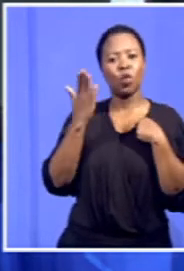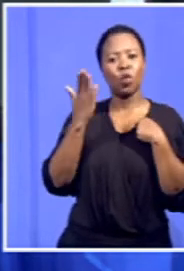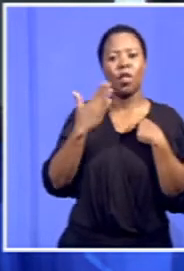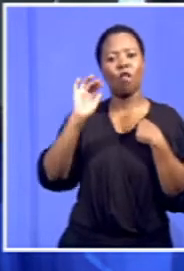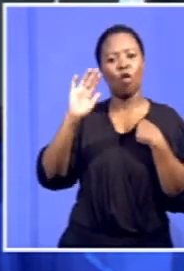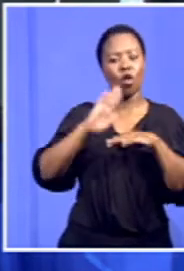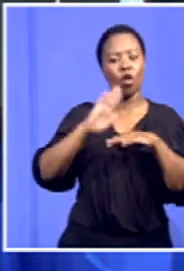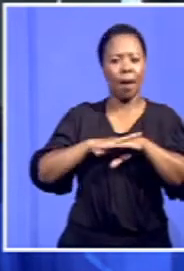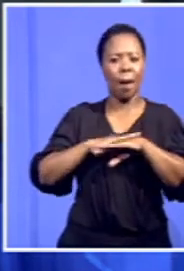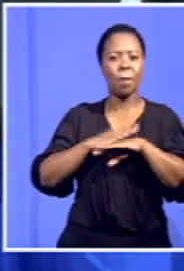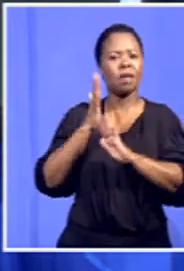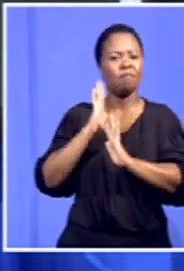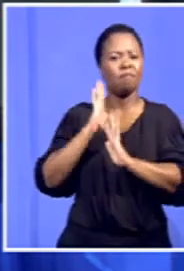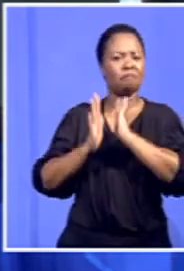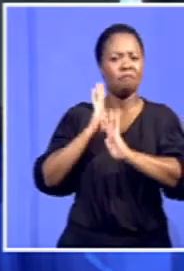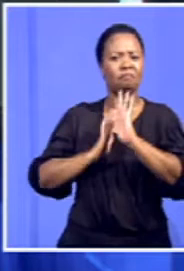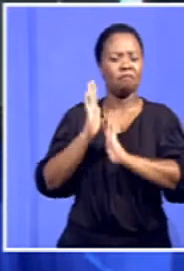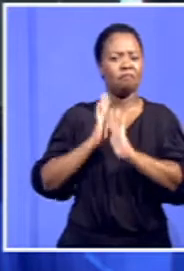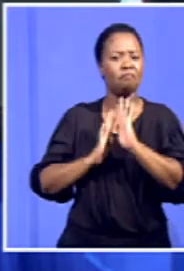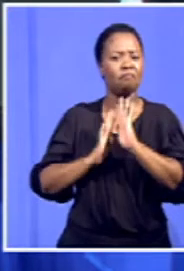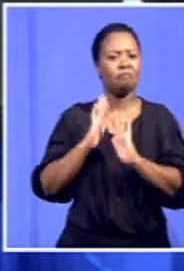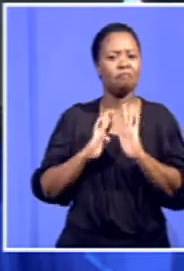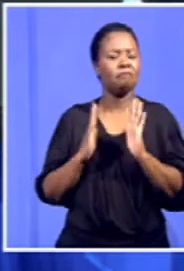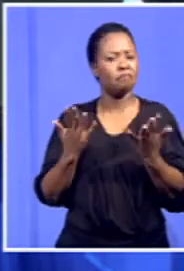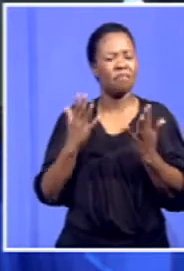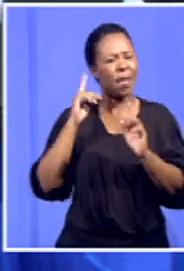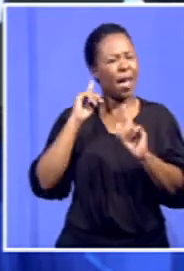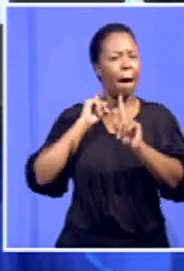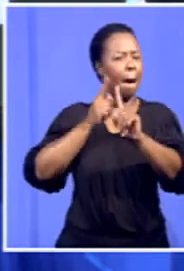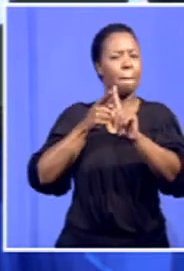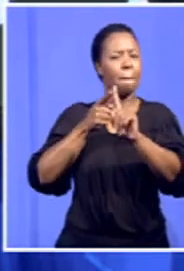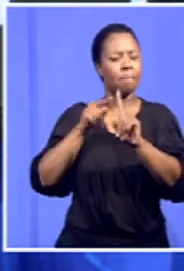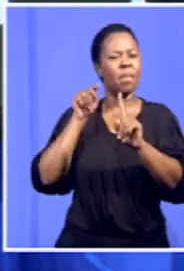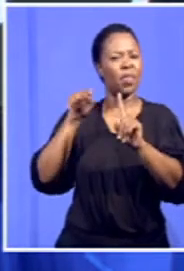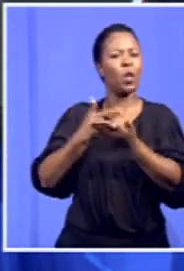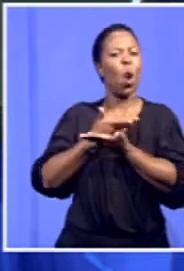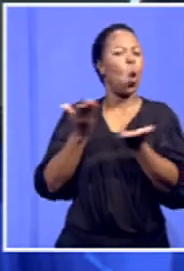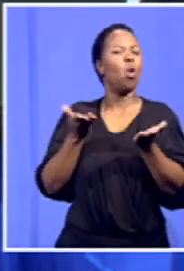time. Talk to us about the main aim of this launch.